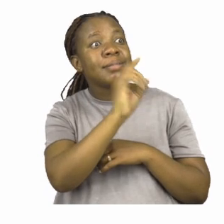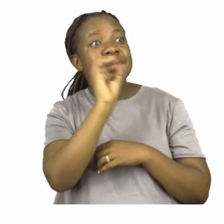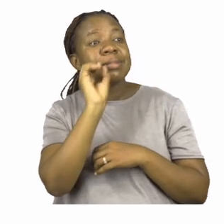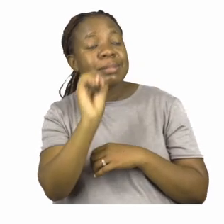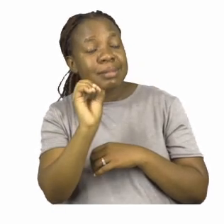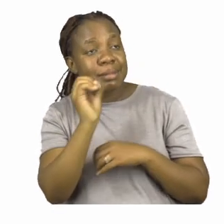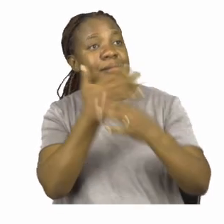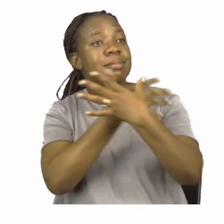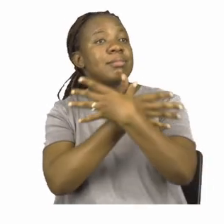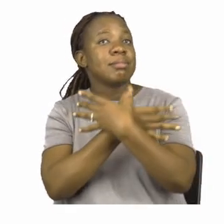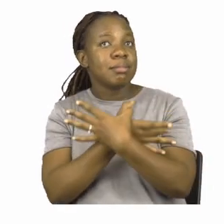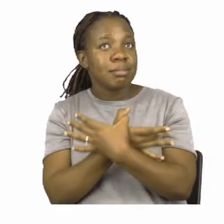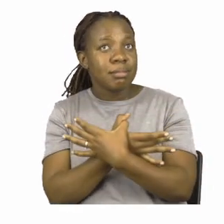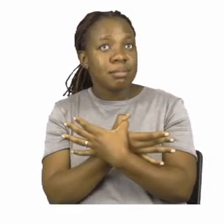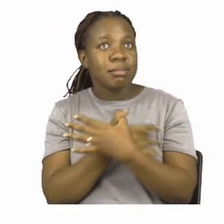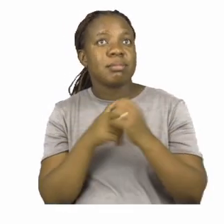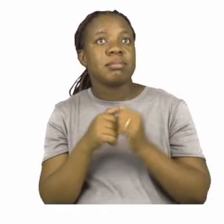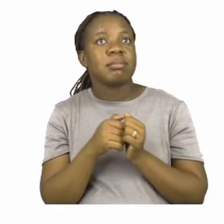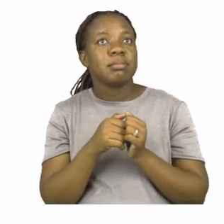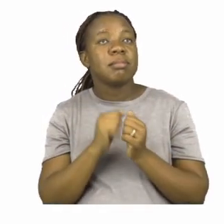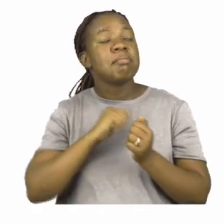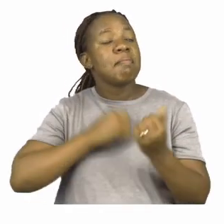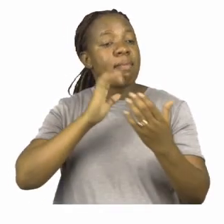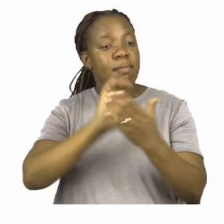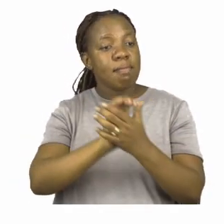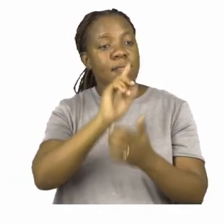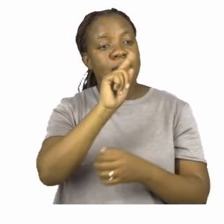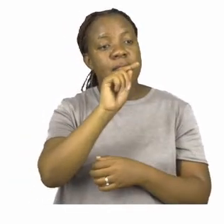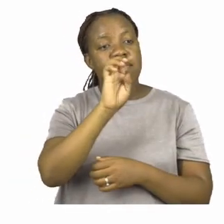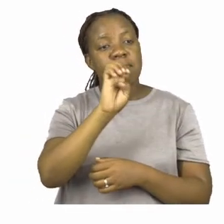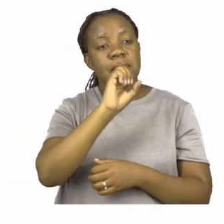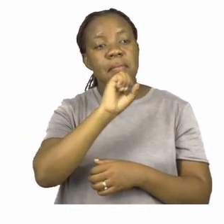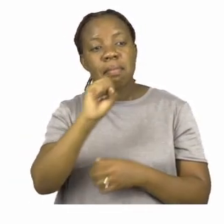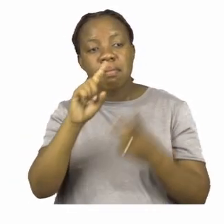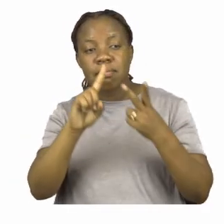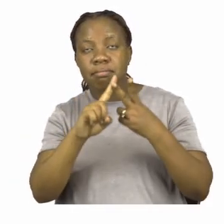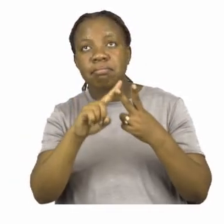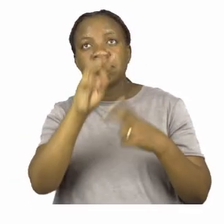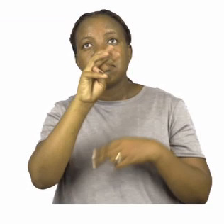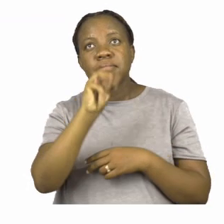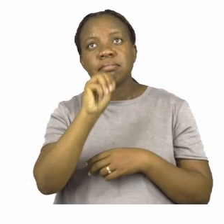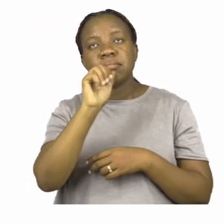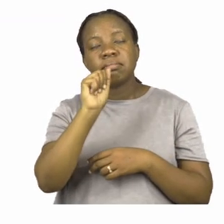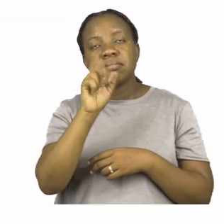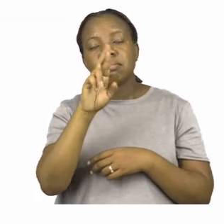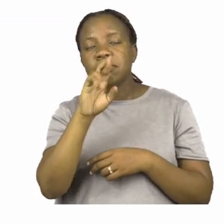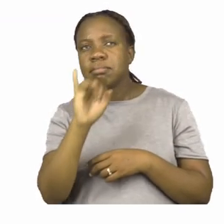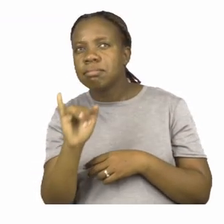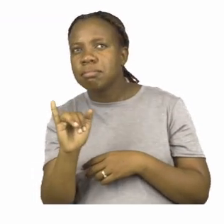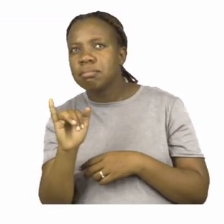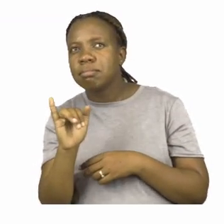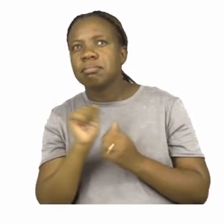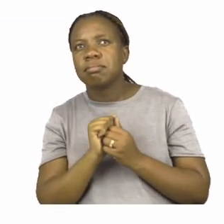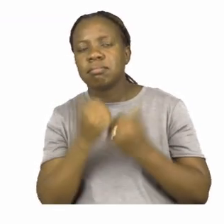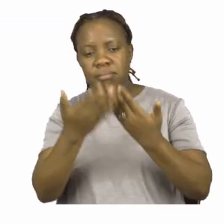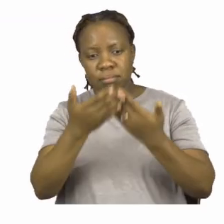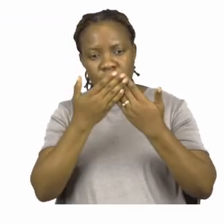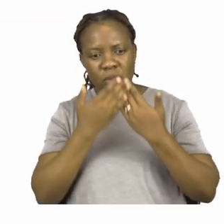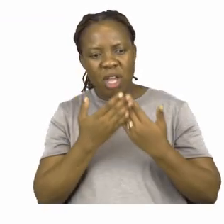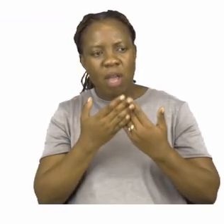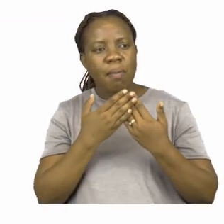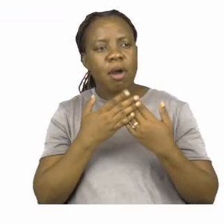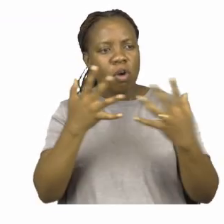10 butterflies. My friends Tess and Mary helped me to catch